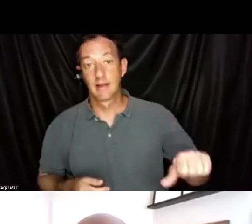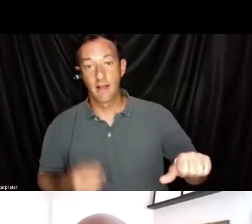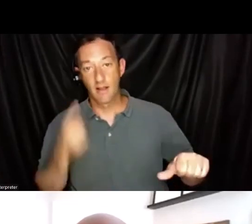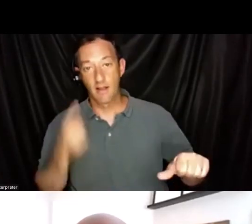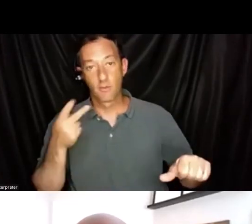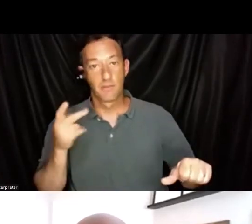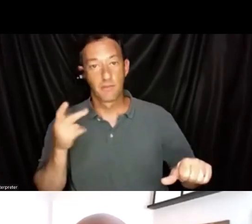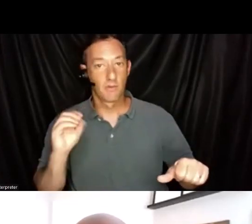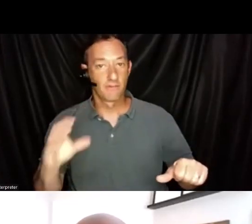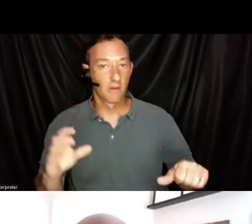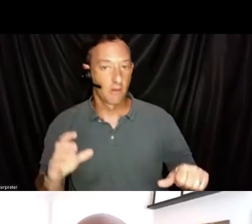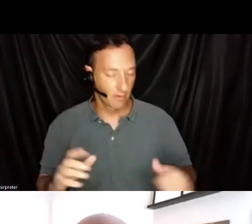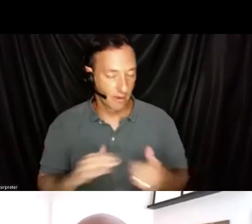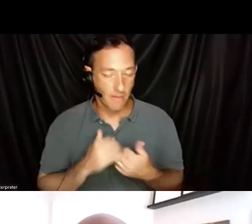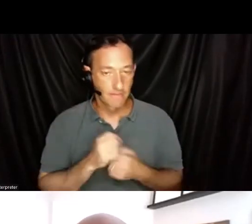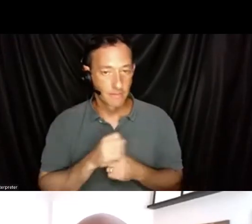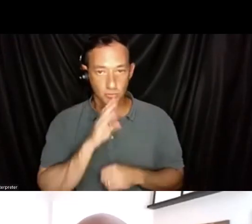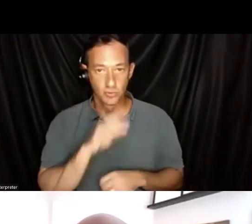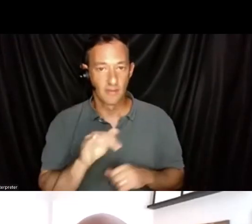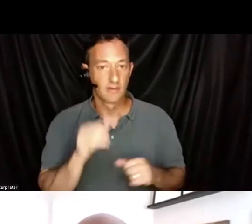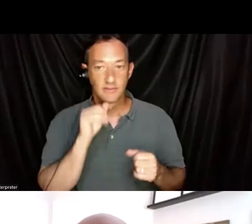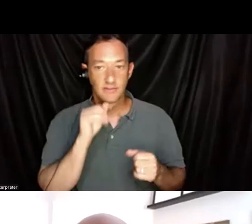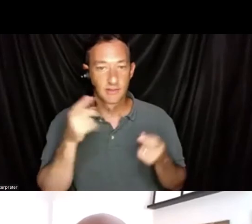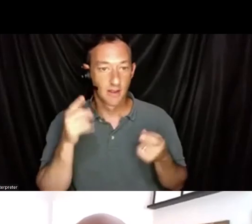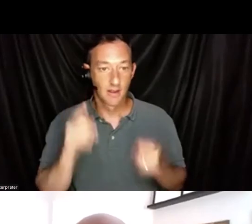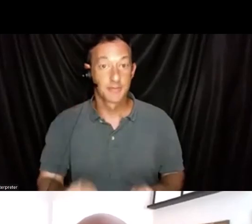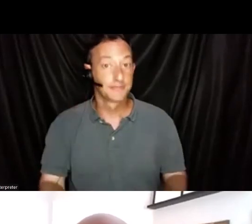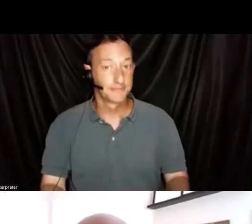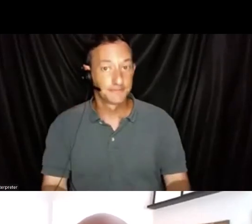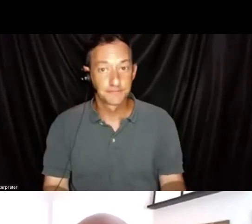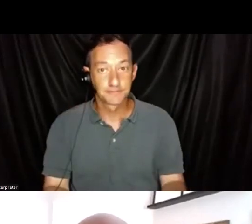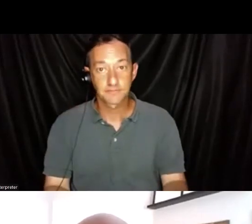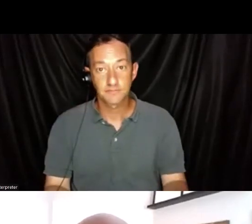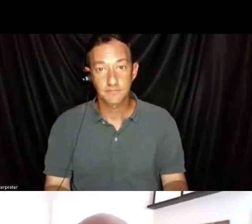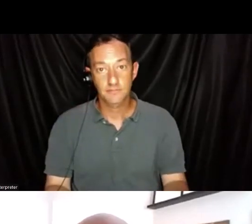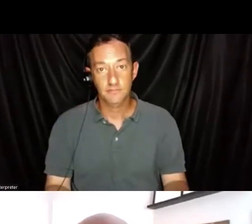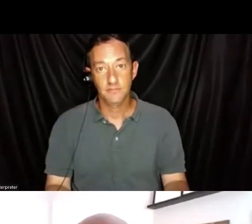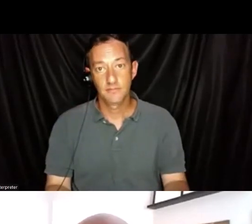right? How can we ensure that that doesn't happen?